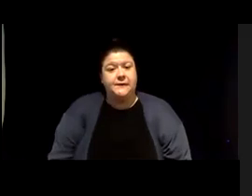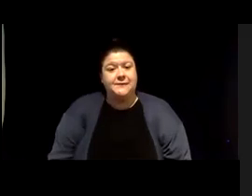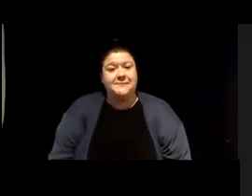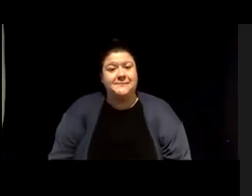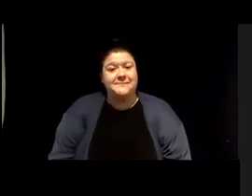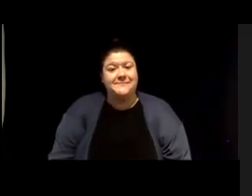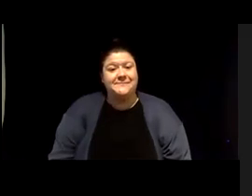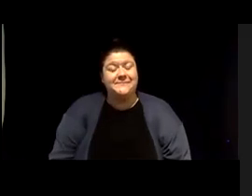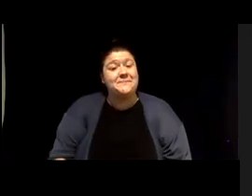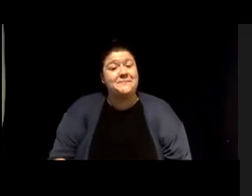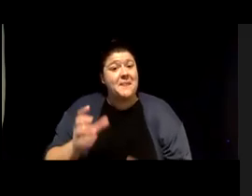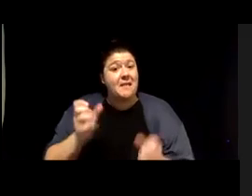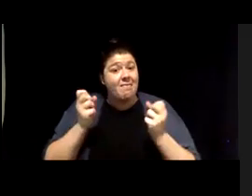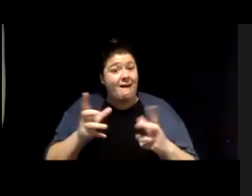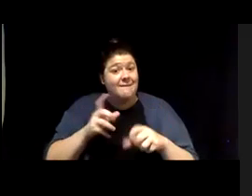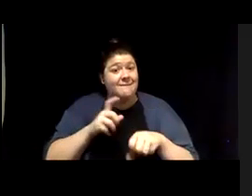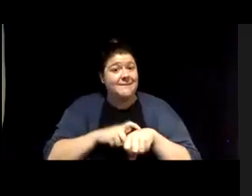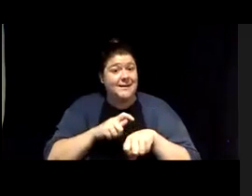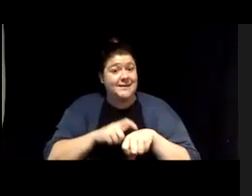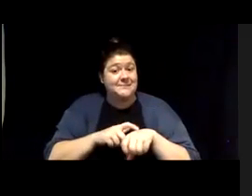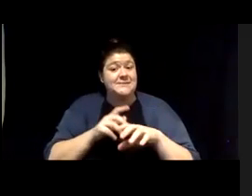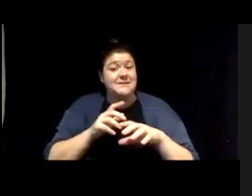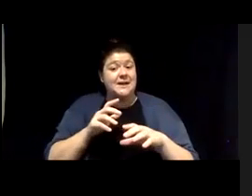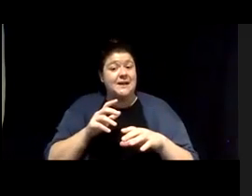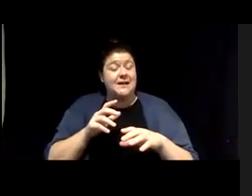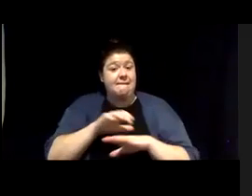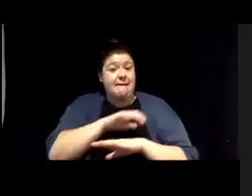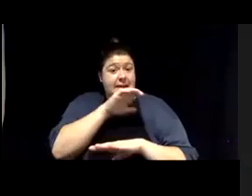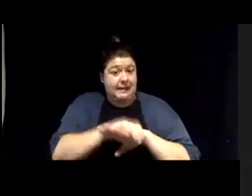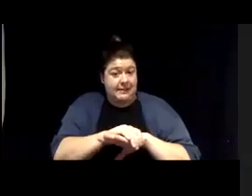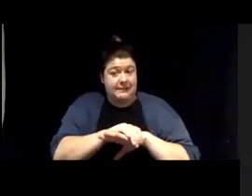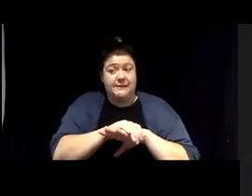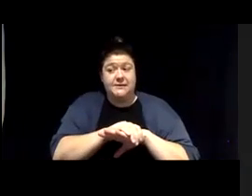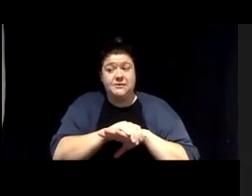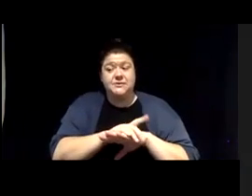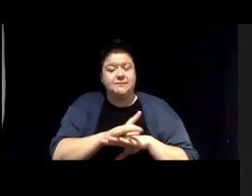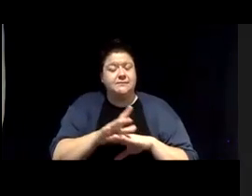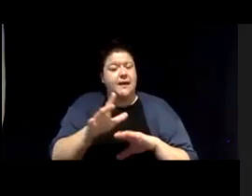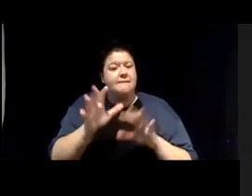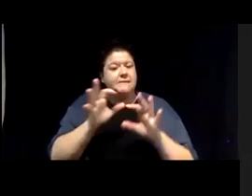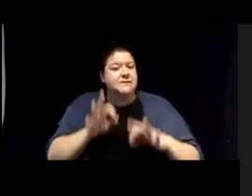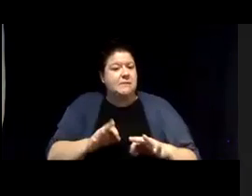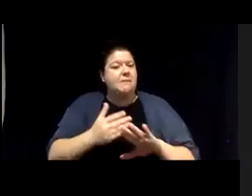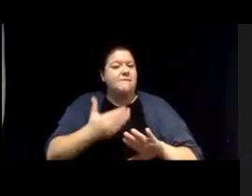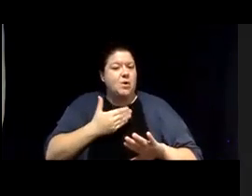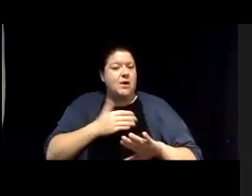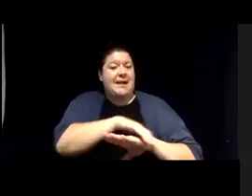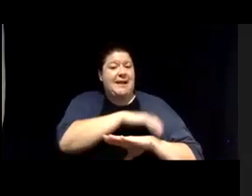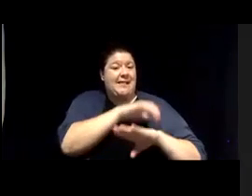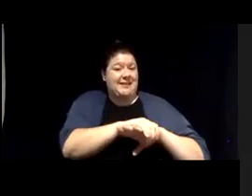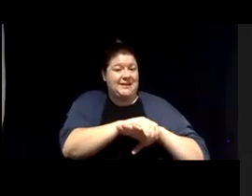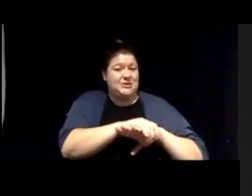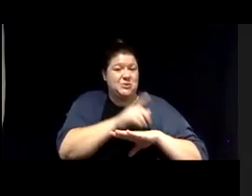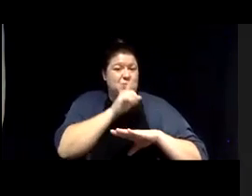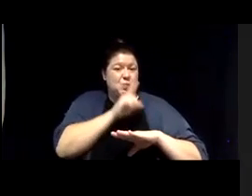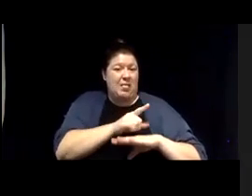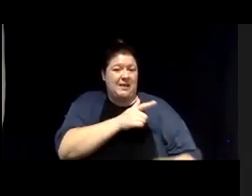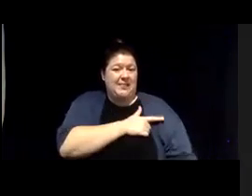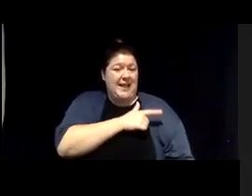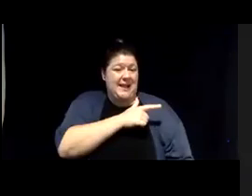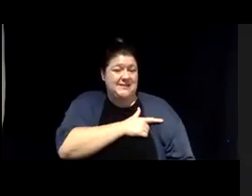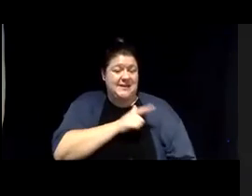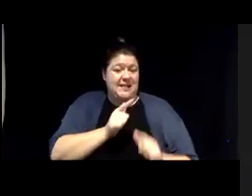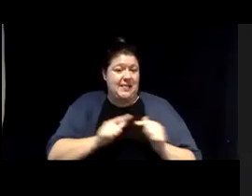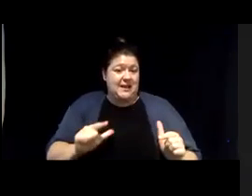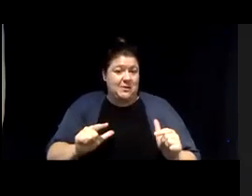a lot of times English, I've said this before, I'll say it again, English is a very lazy language,